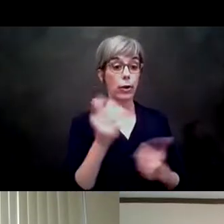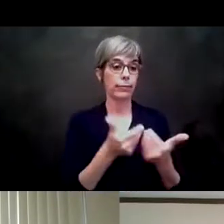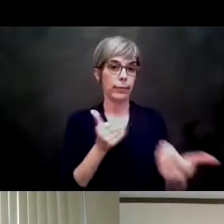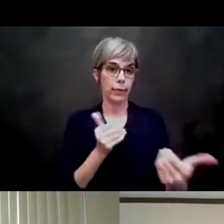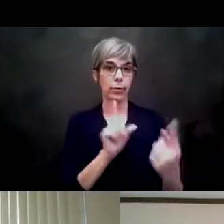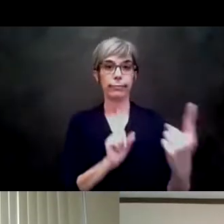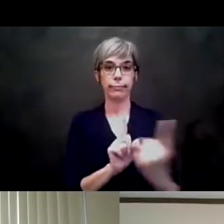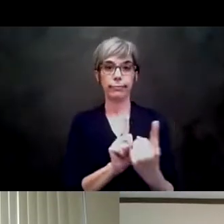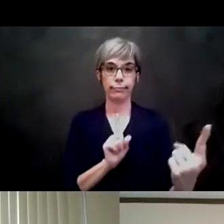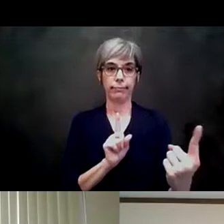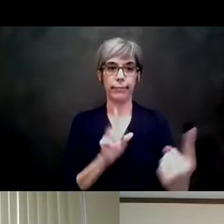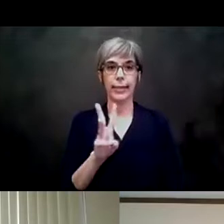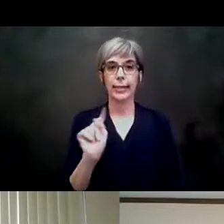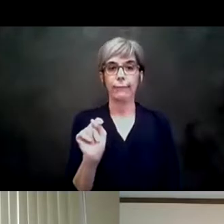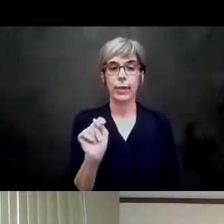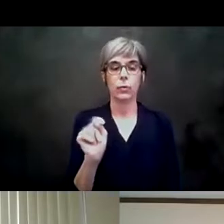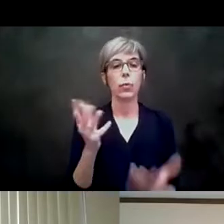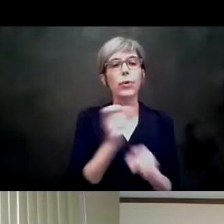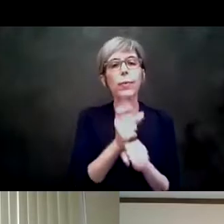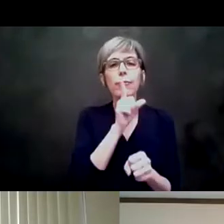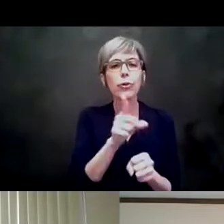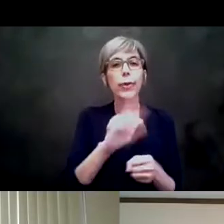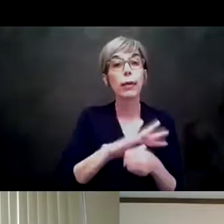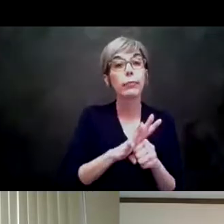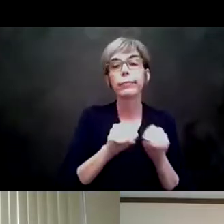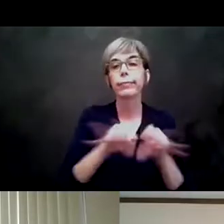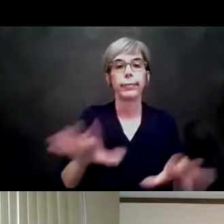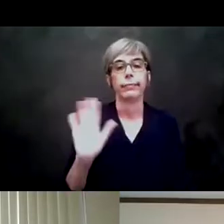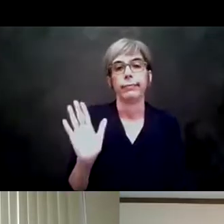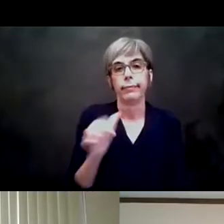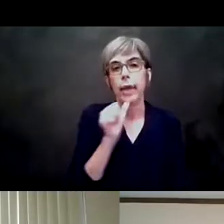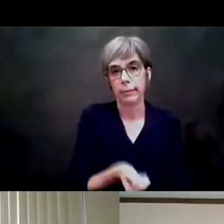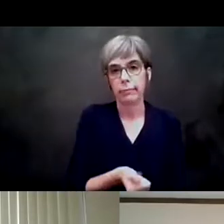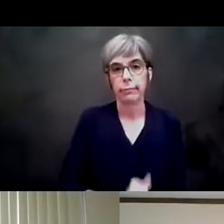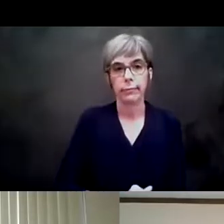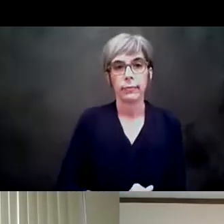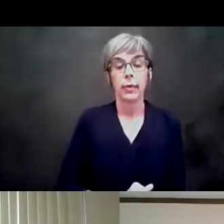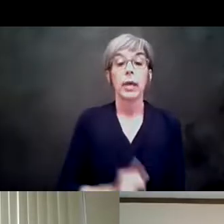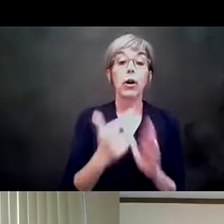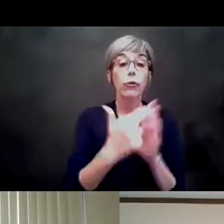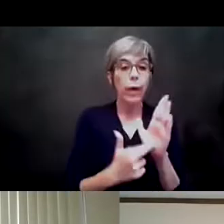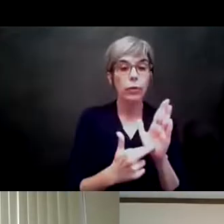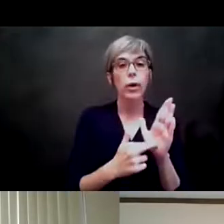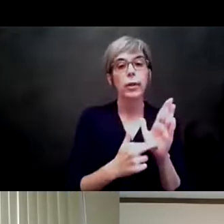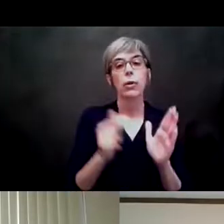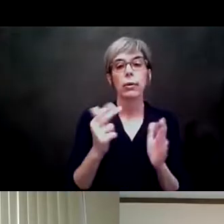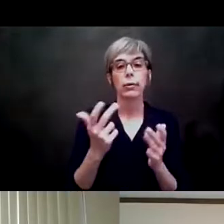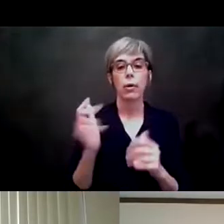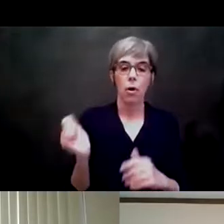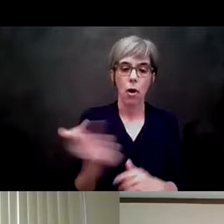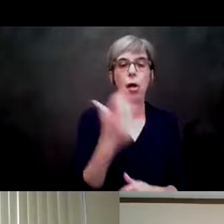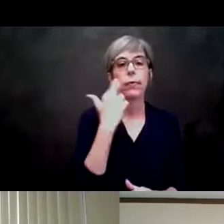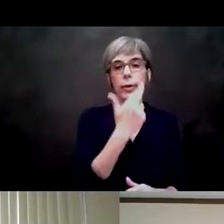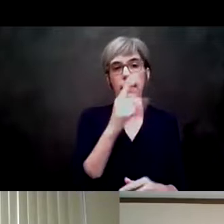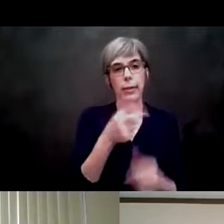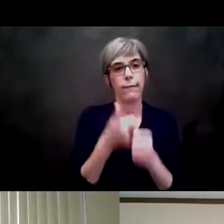spread of COVID-19. While restaurants are required to have these measures in place, they will also rely